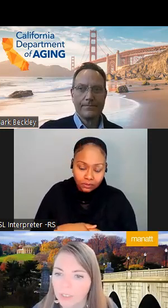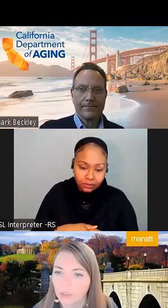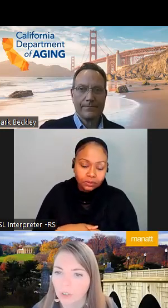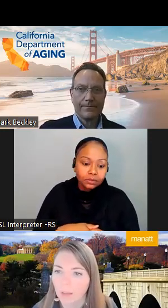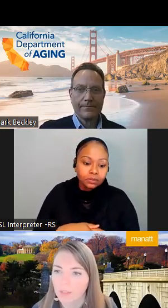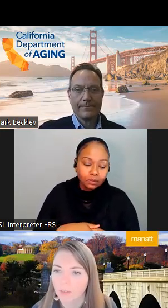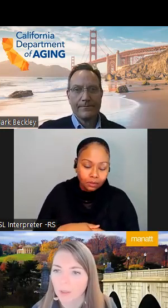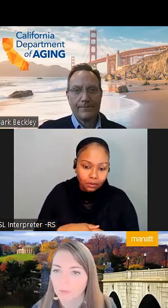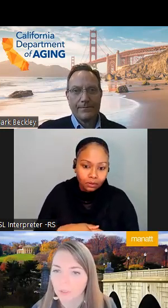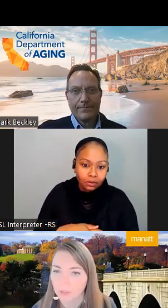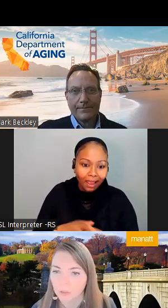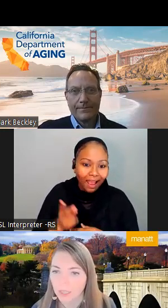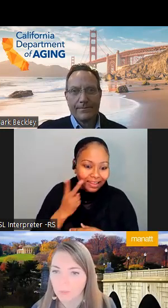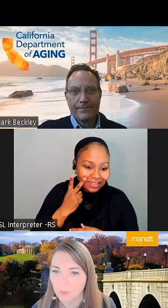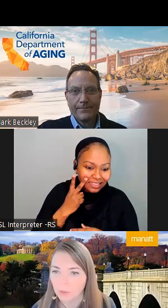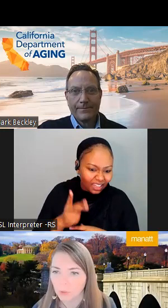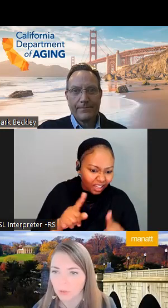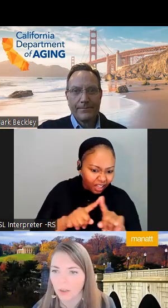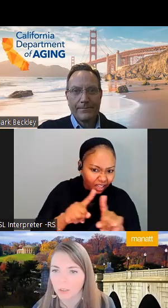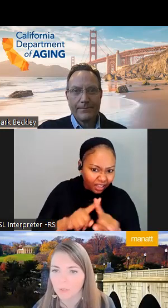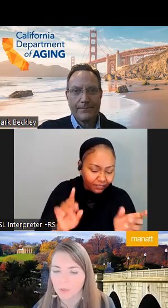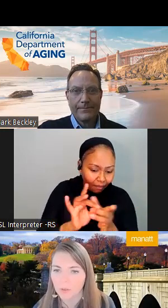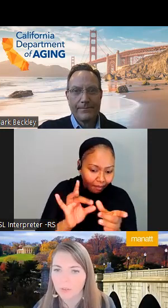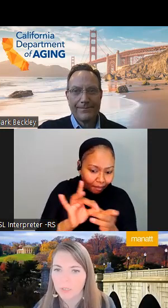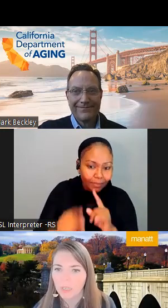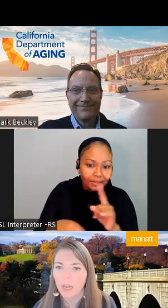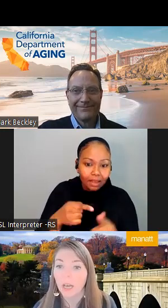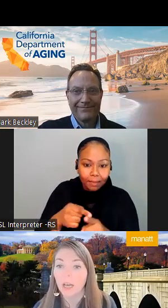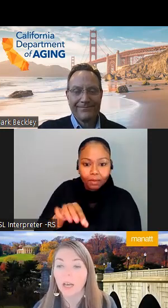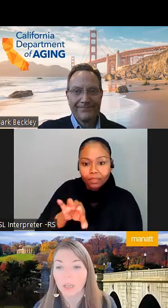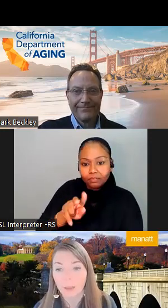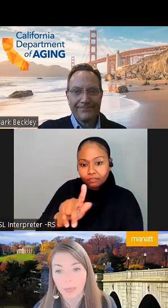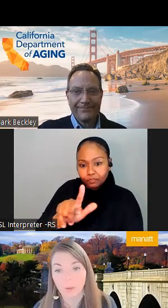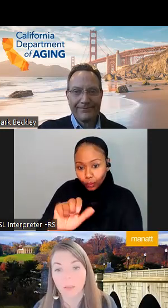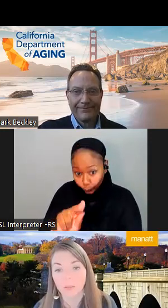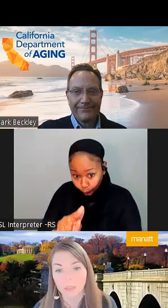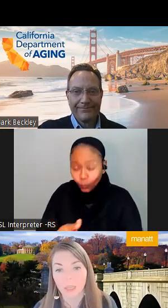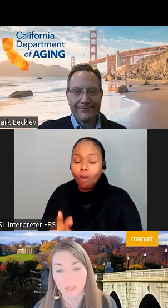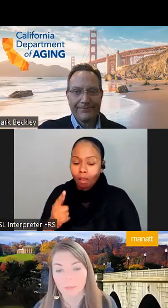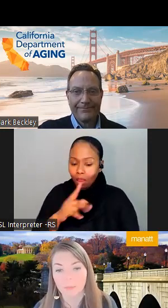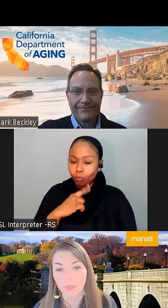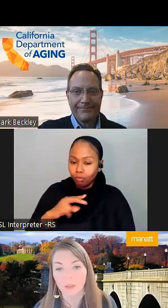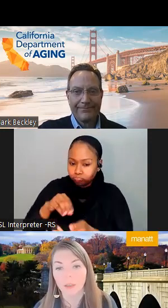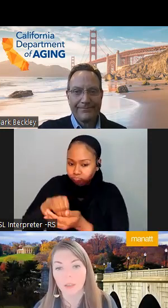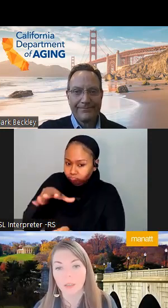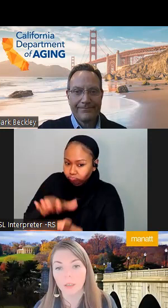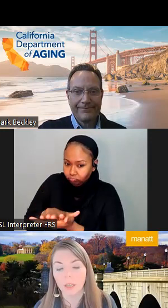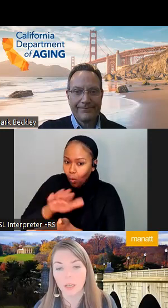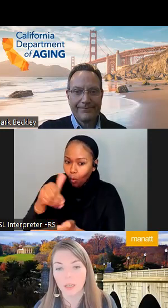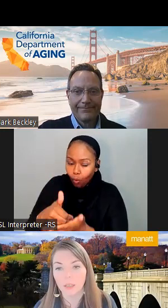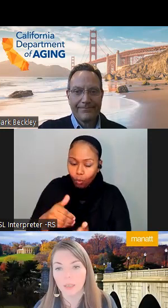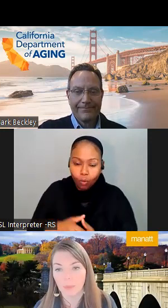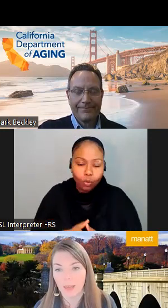A number of additional comments around the flu, so we'll track all of those. A comment around